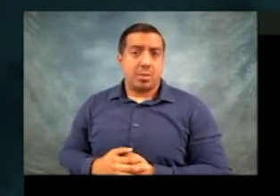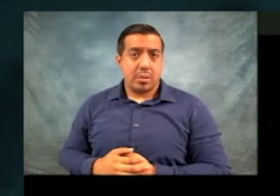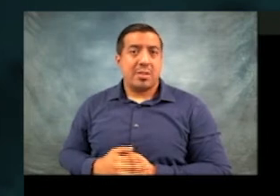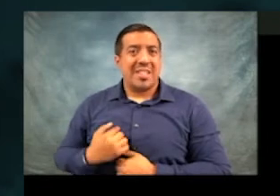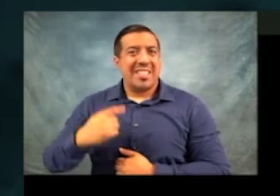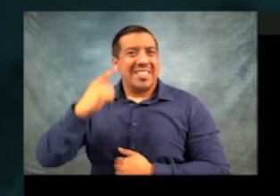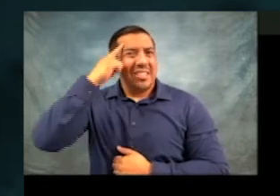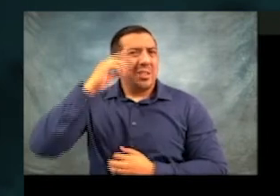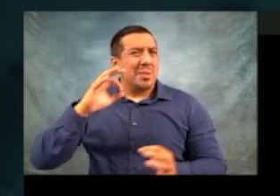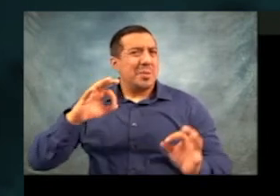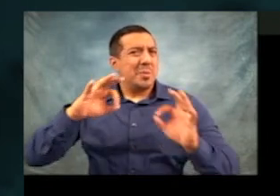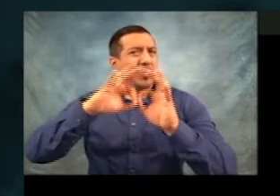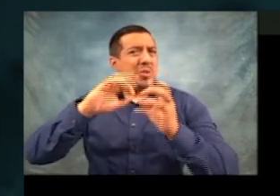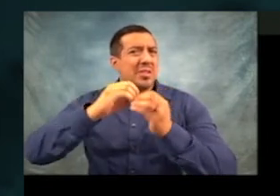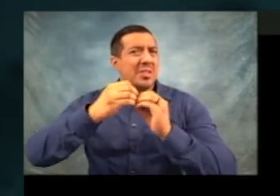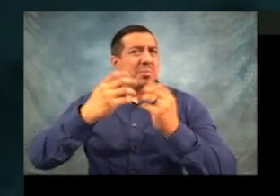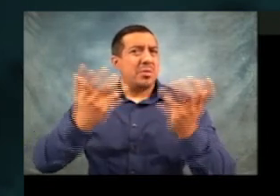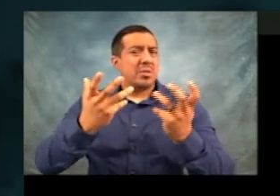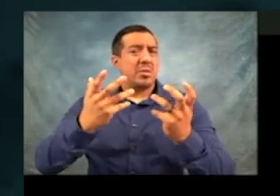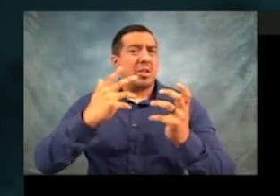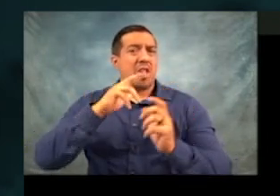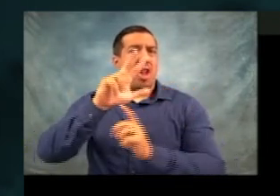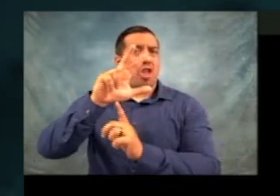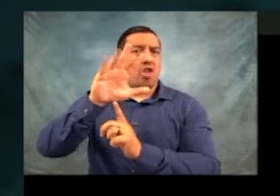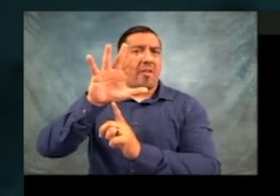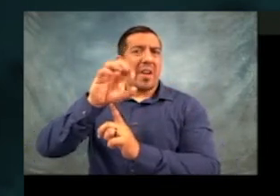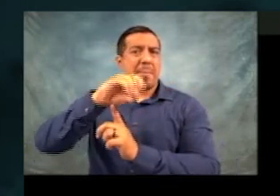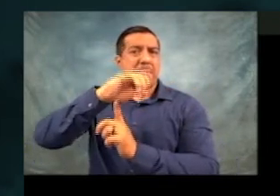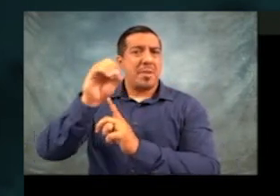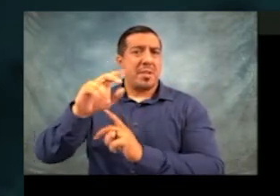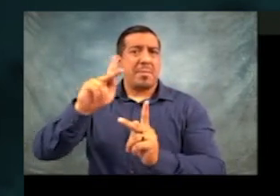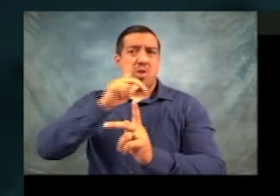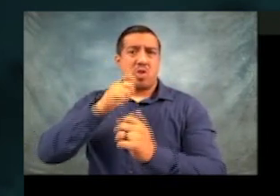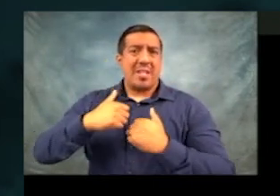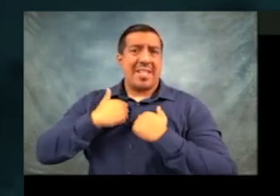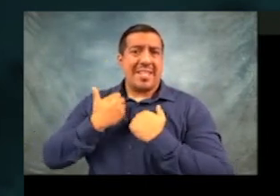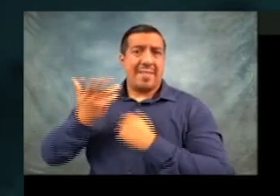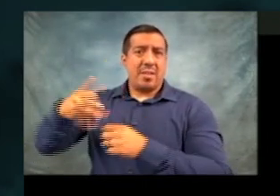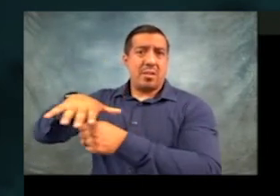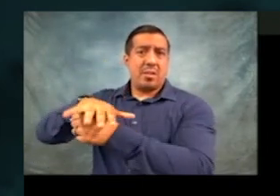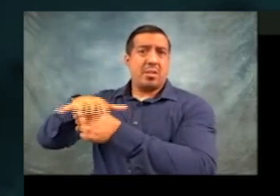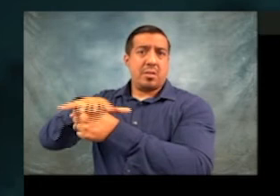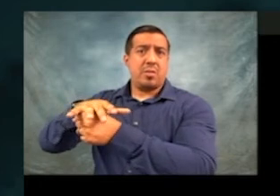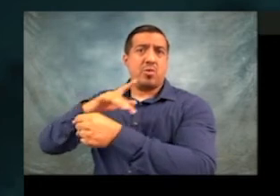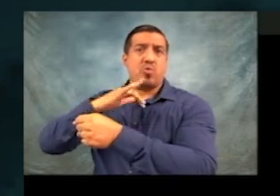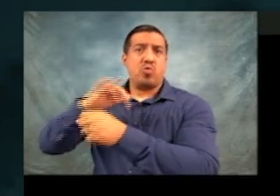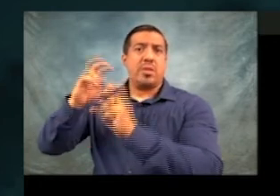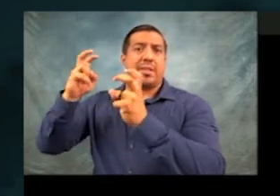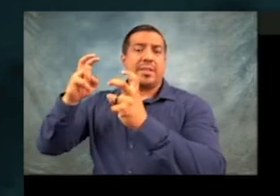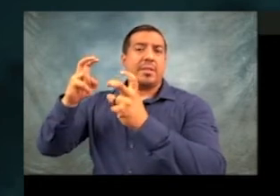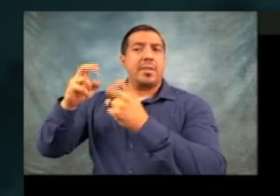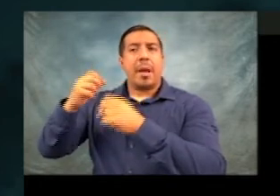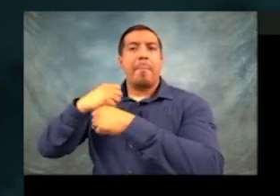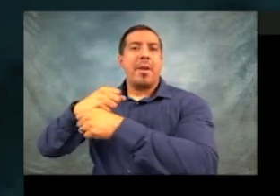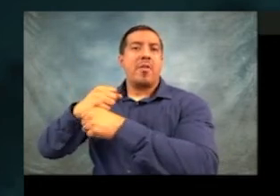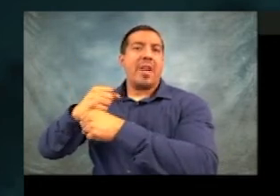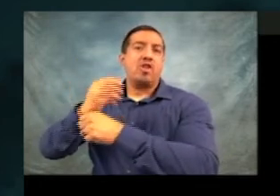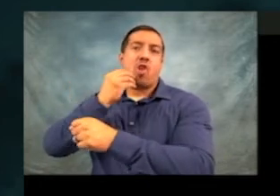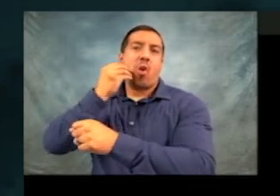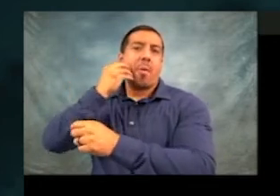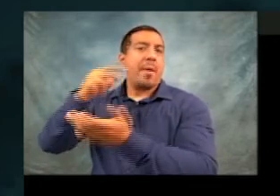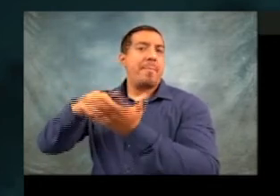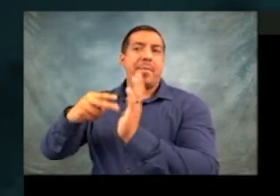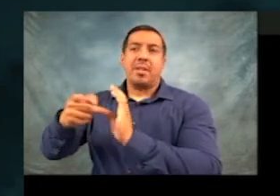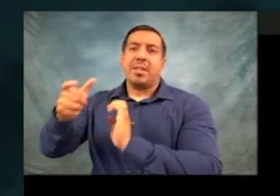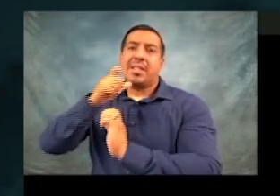most important statistic in here is 35% of the residents are manufactured homes, which means they would not